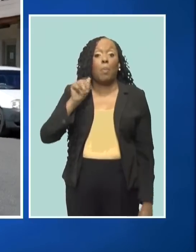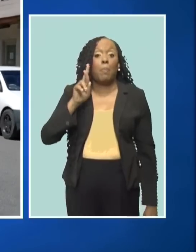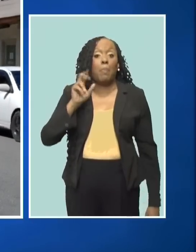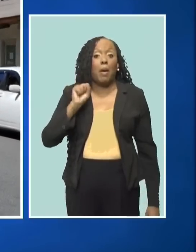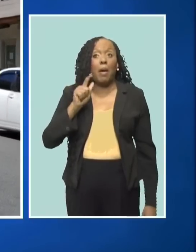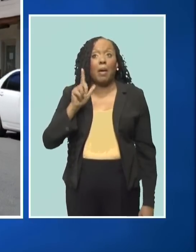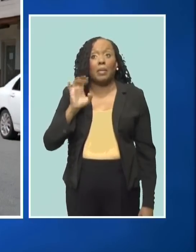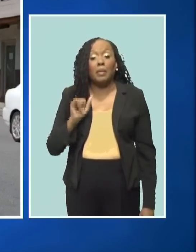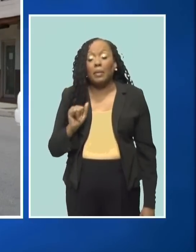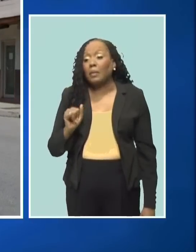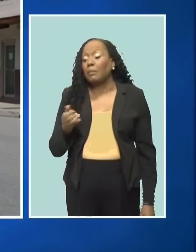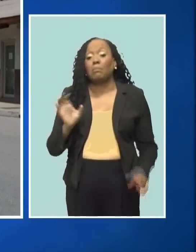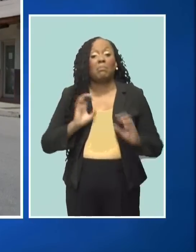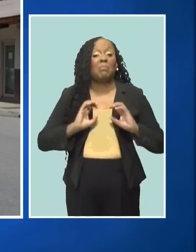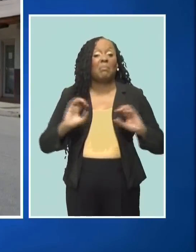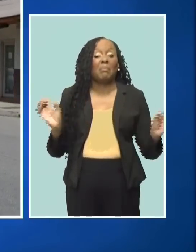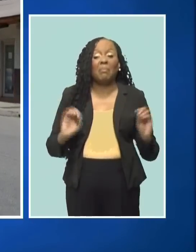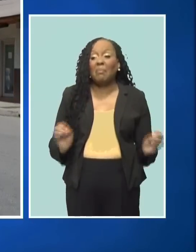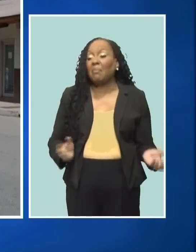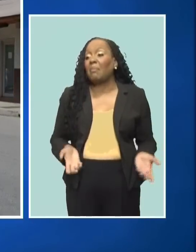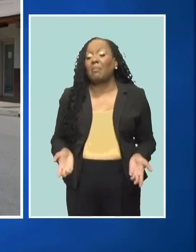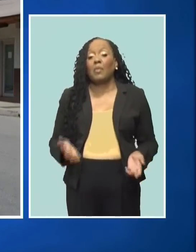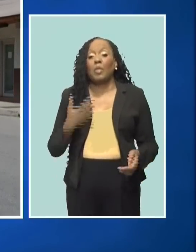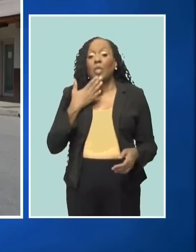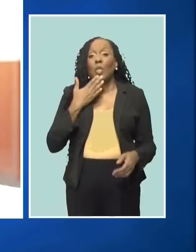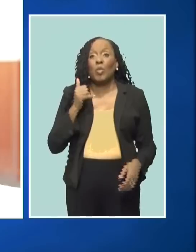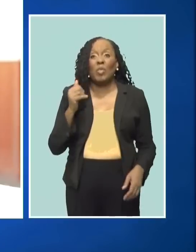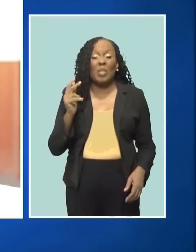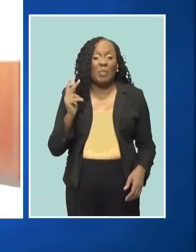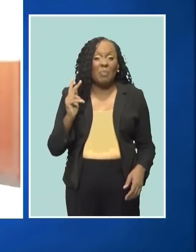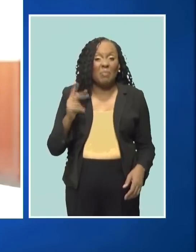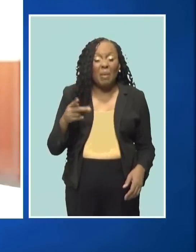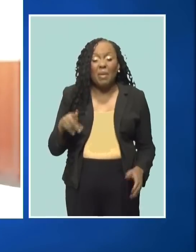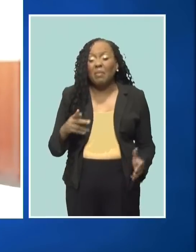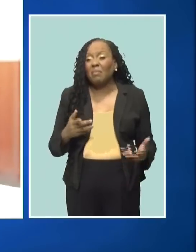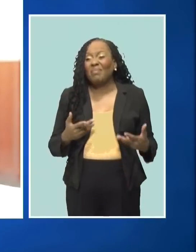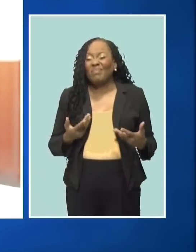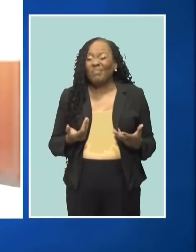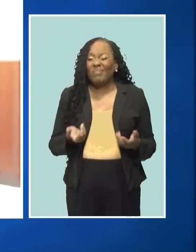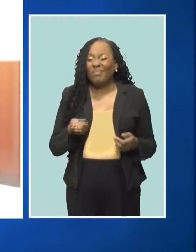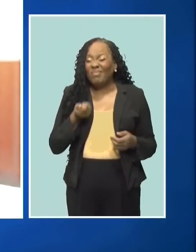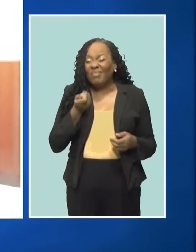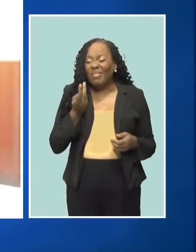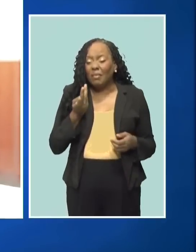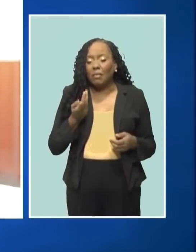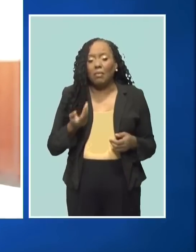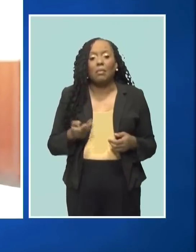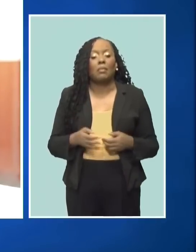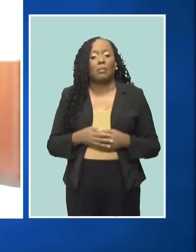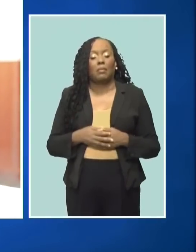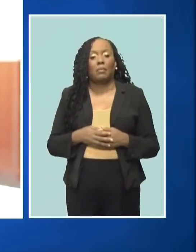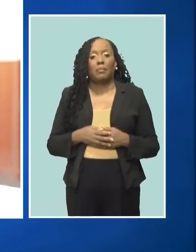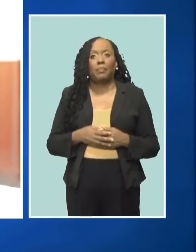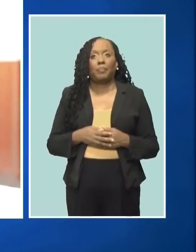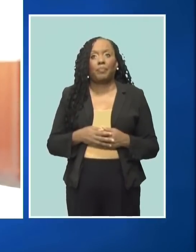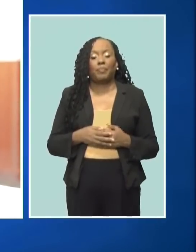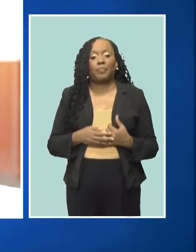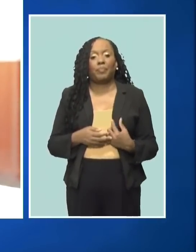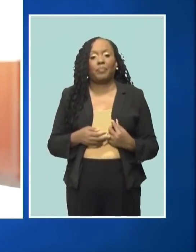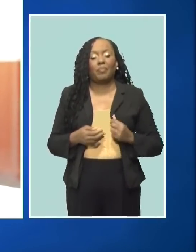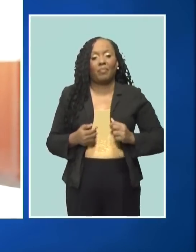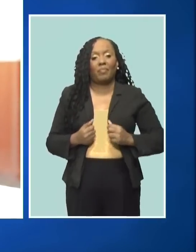marjoram. Can't get nothing. Sweet pepper is scarce too. Everything's scarce. And I was a